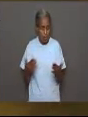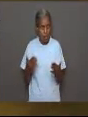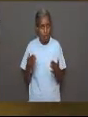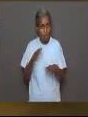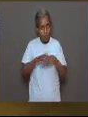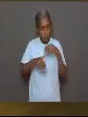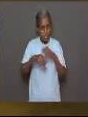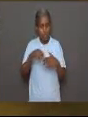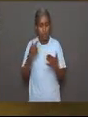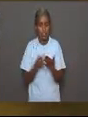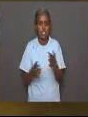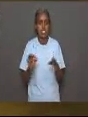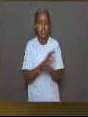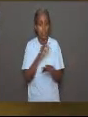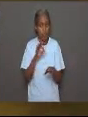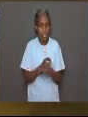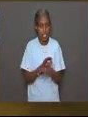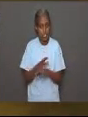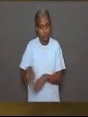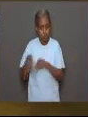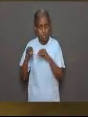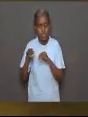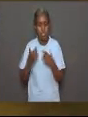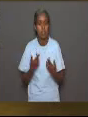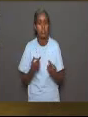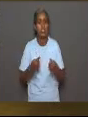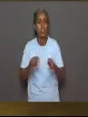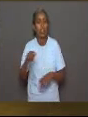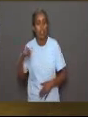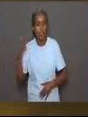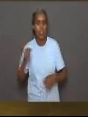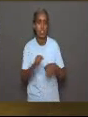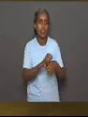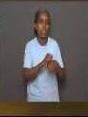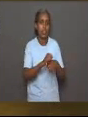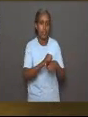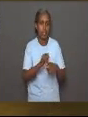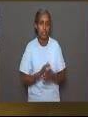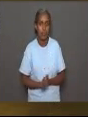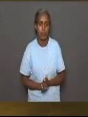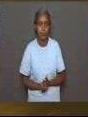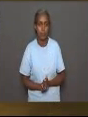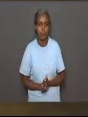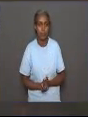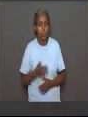Now that you are comfortable with these functions, students, let us try another activity.